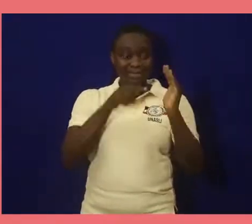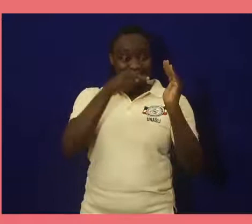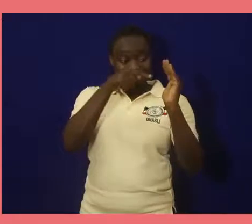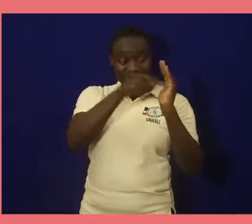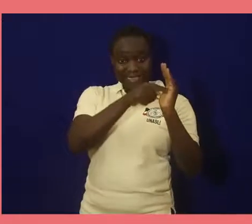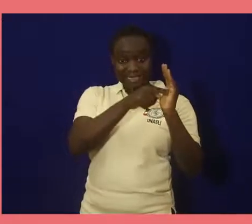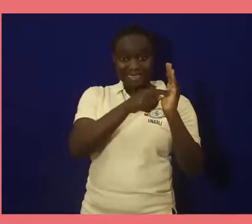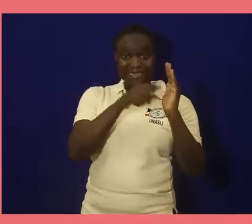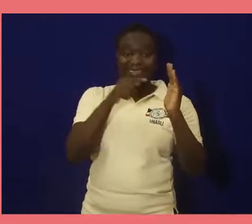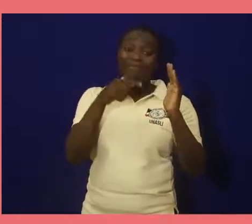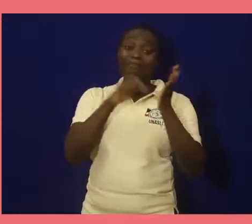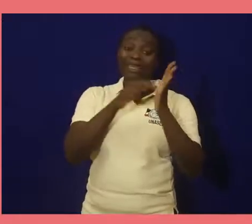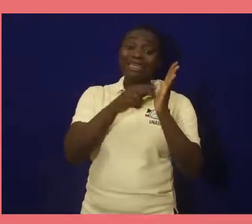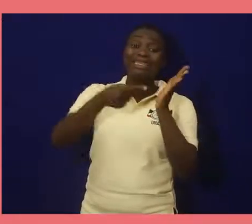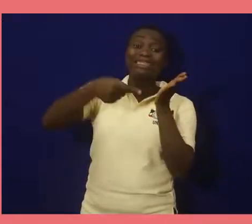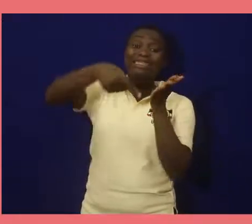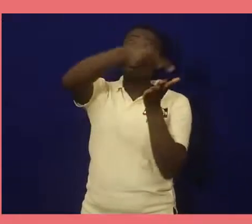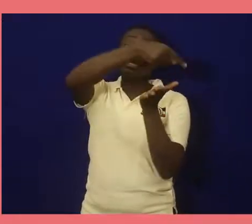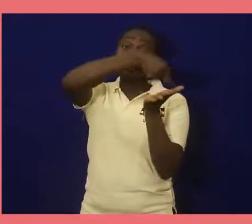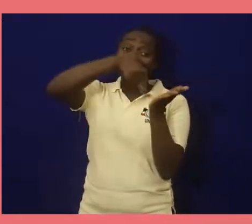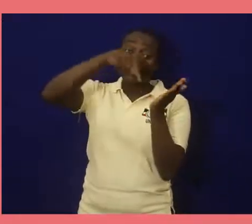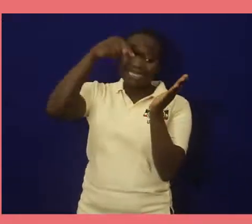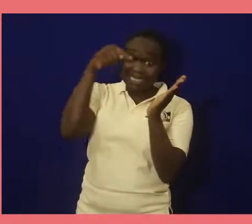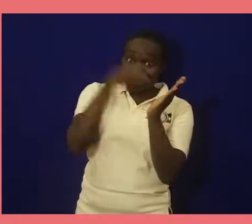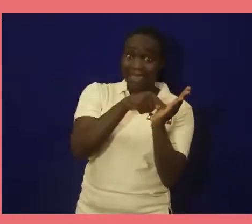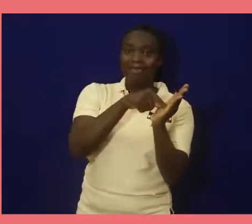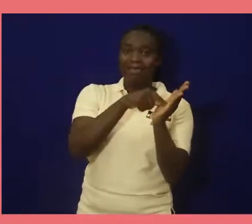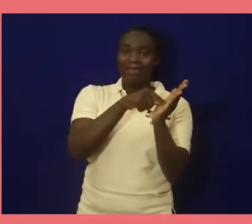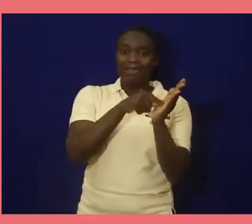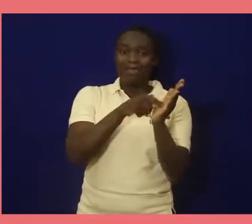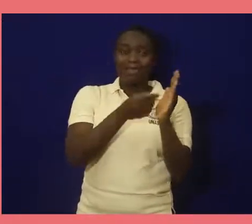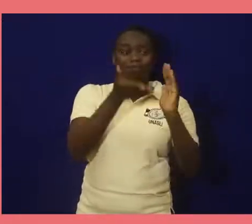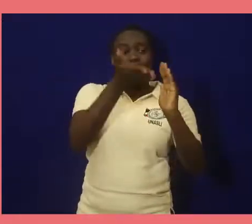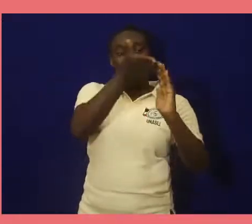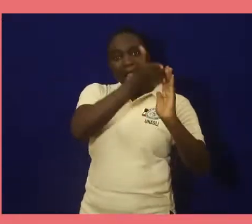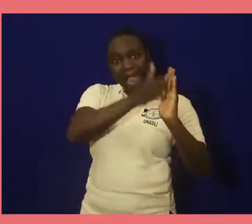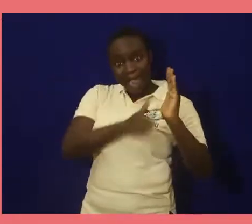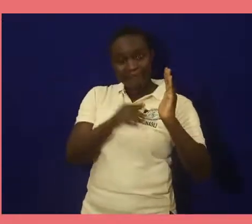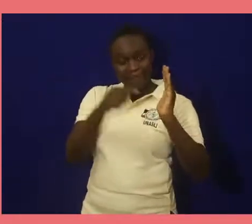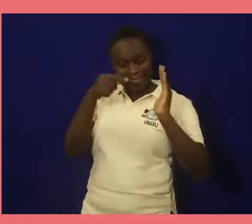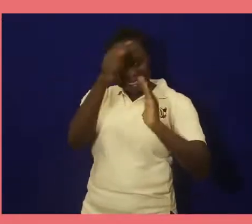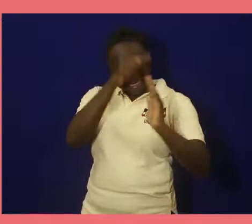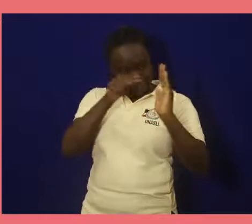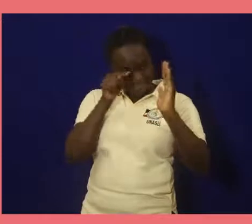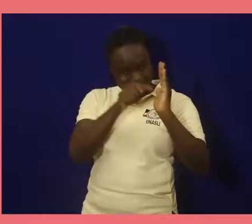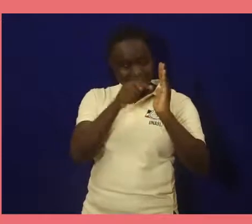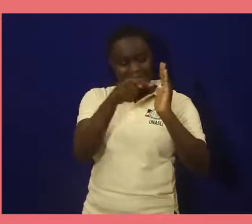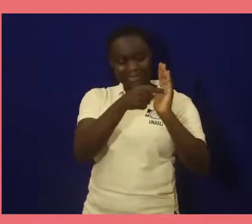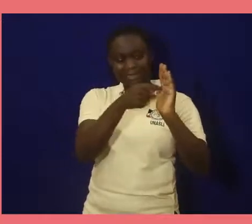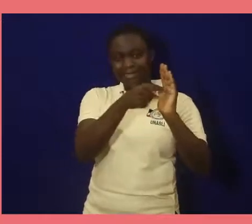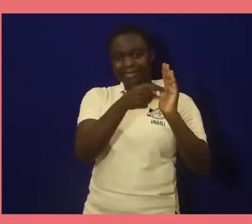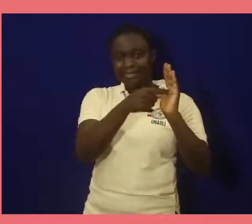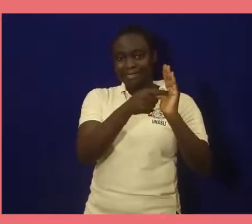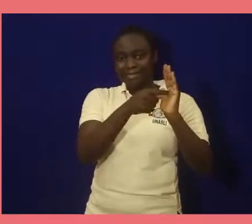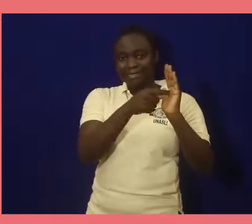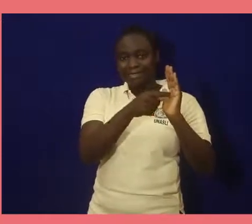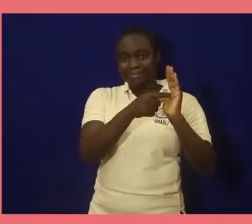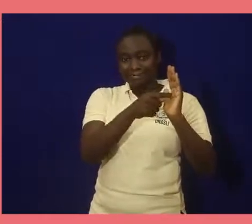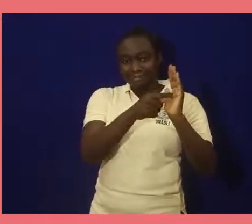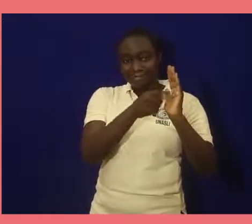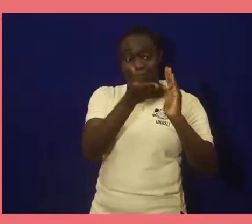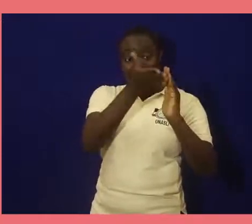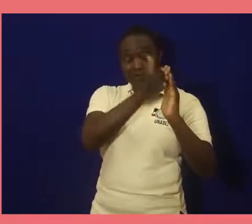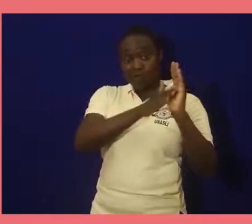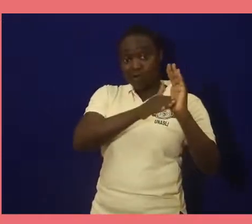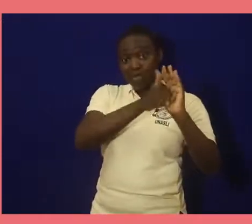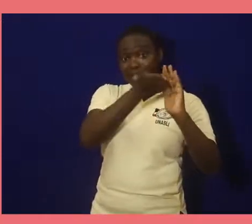The pole is the central part of the curved surface. Of the curved